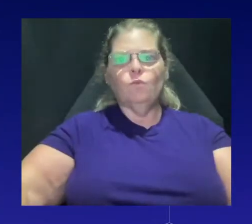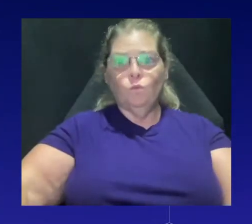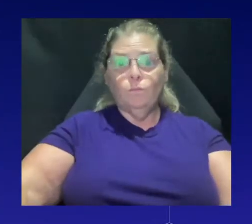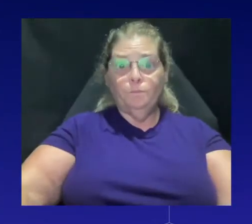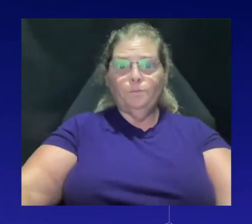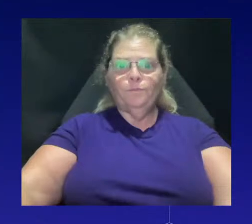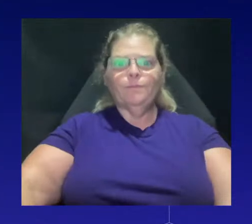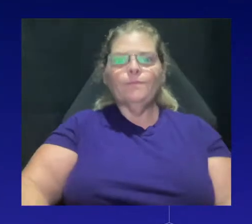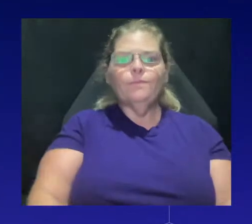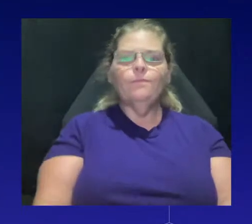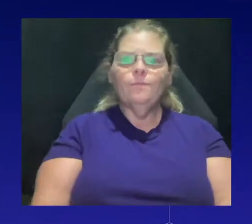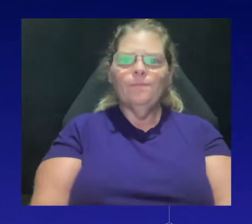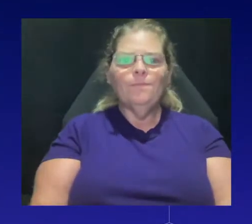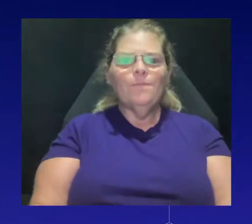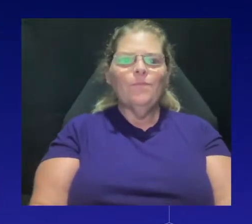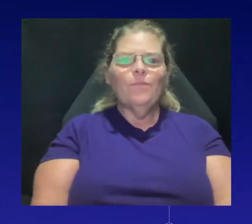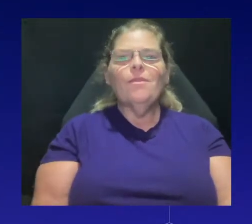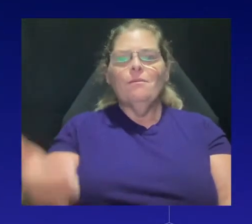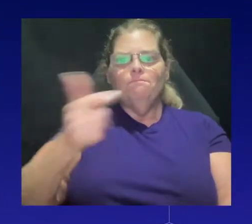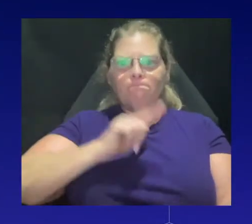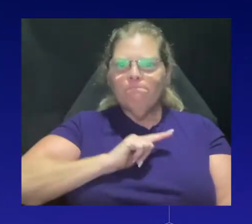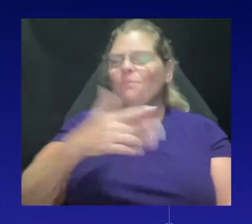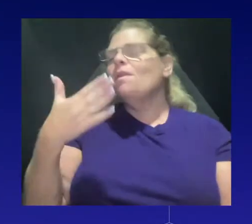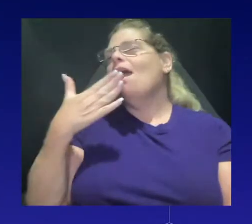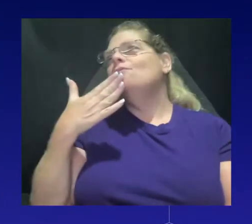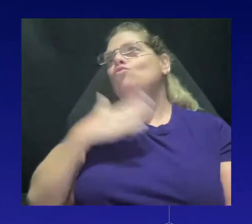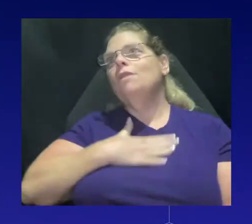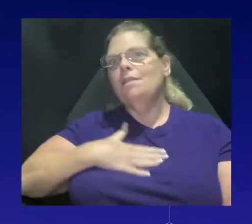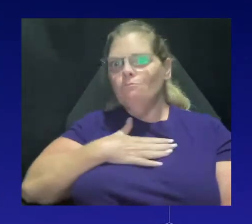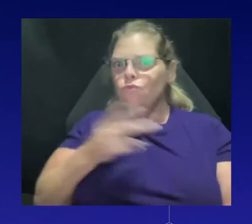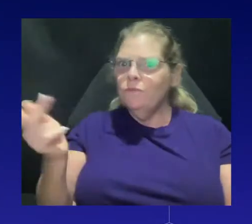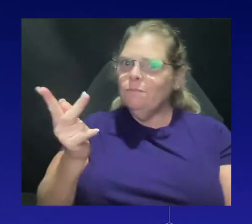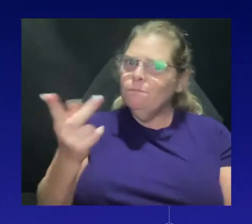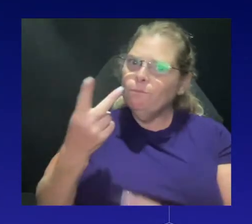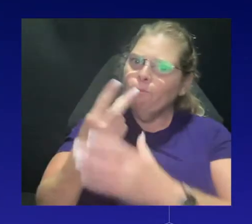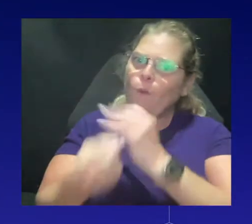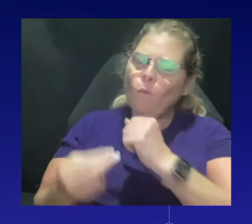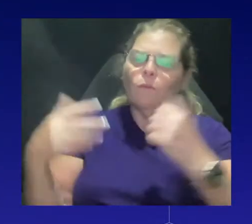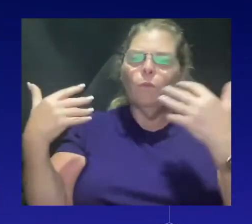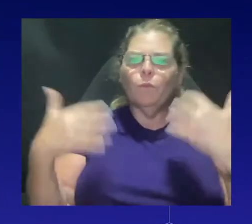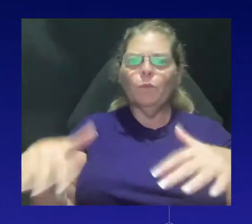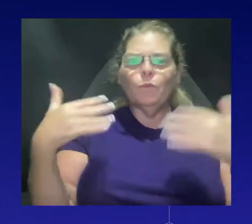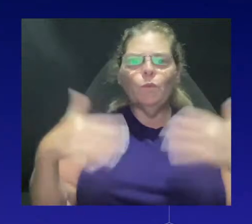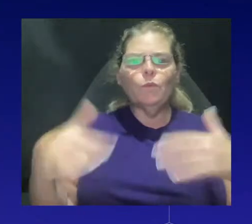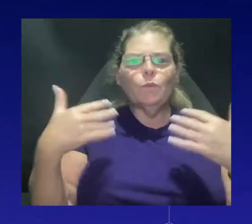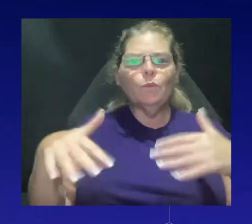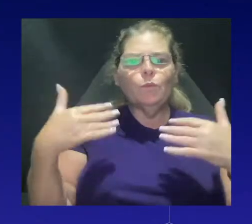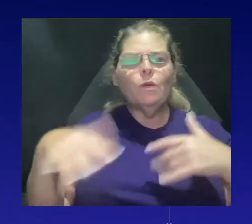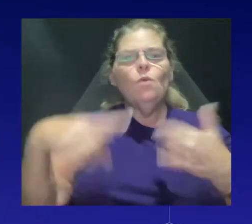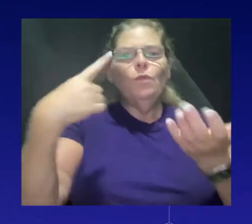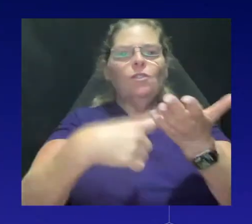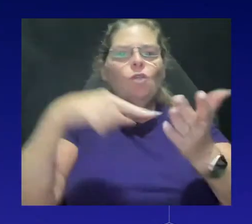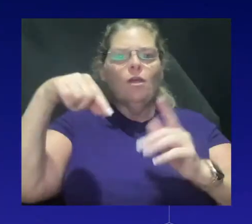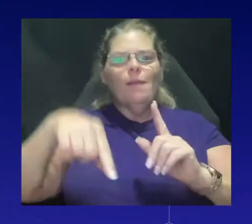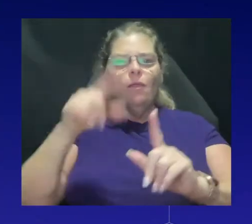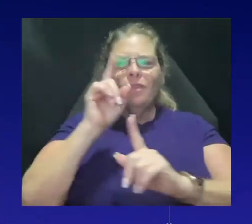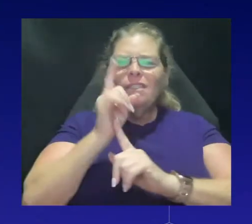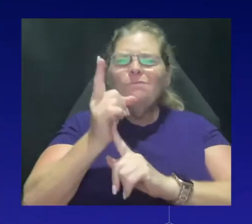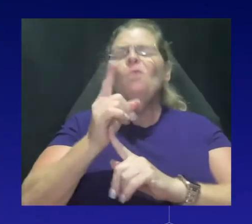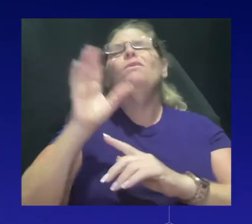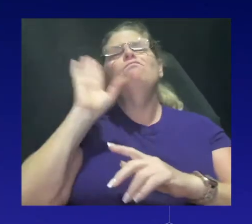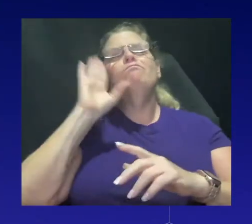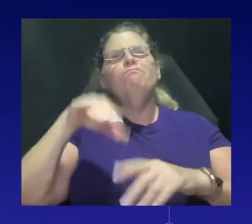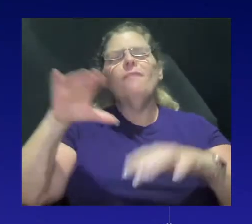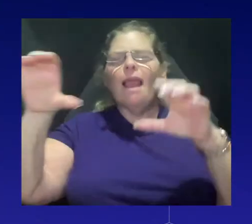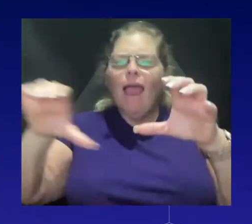Appreciate you both. And I think what's so interesting is that when we talk about this moment, along with all the actions and all the tools